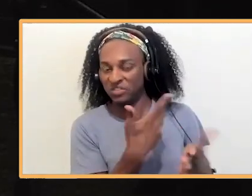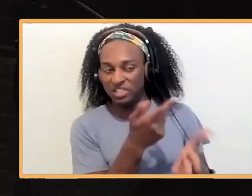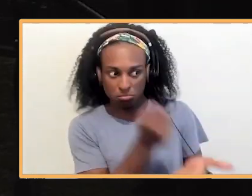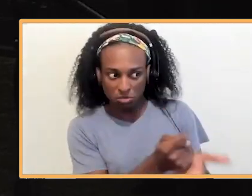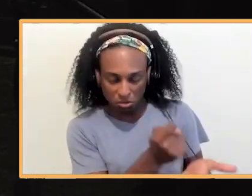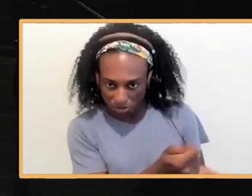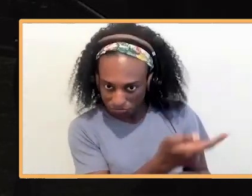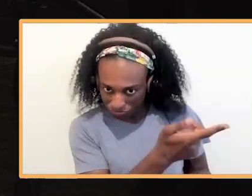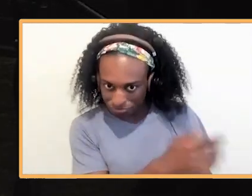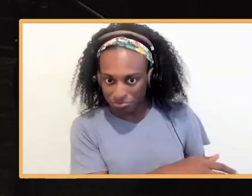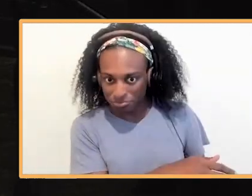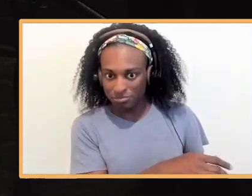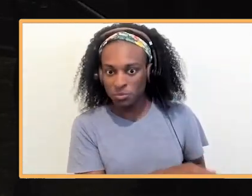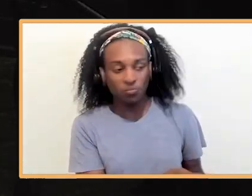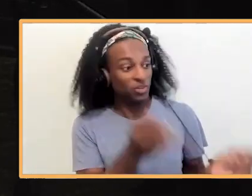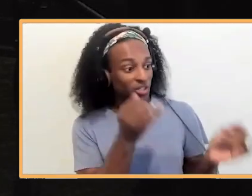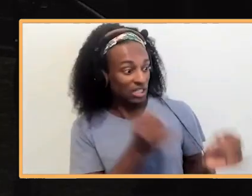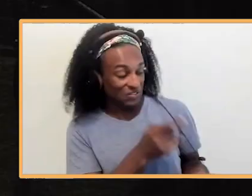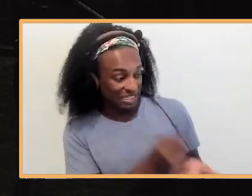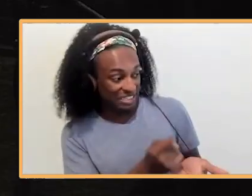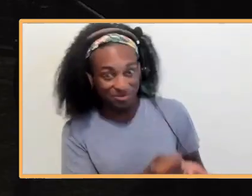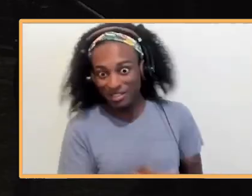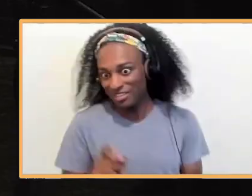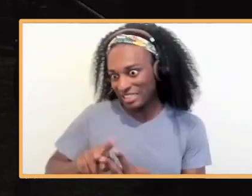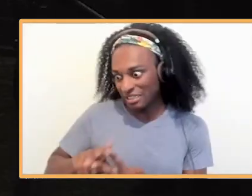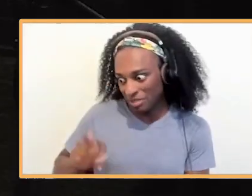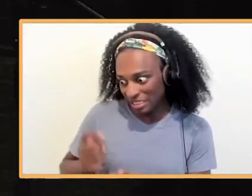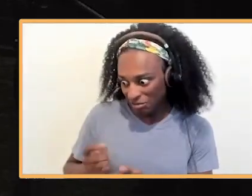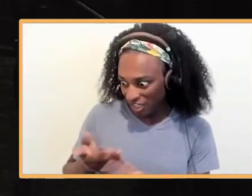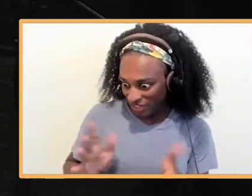both, individual and couples. But